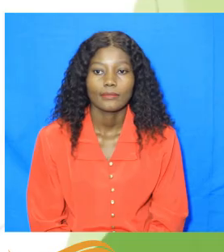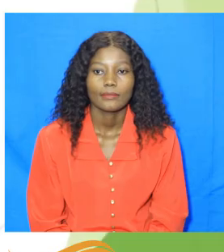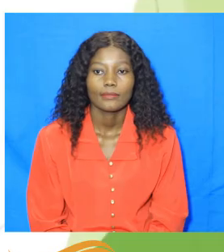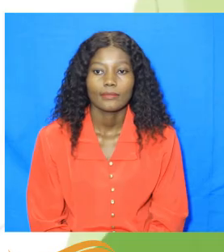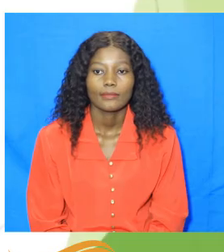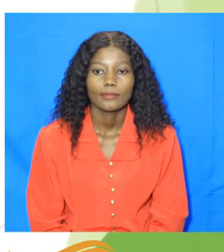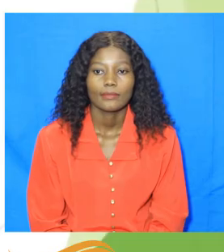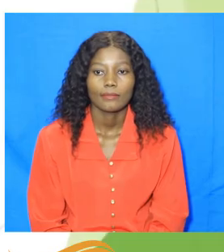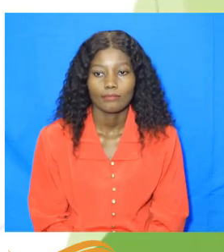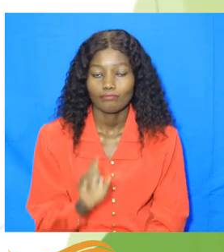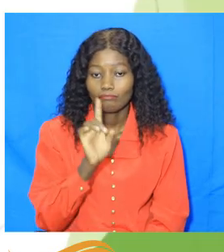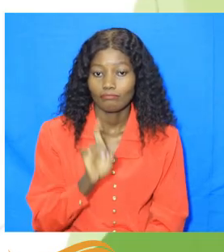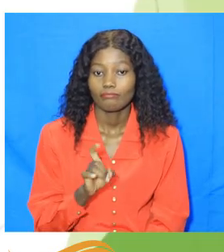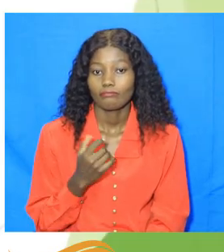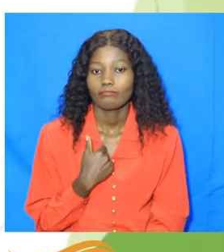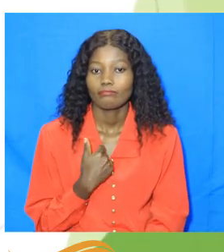Yes, I have a question.